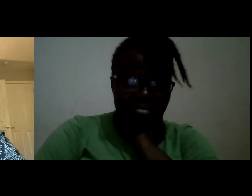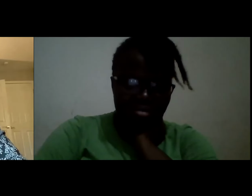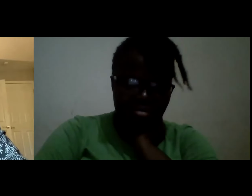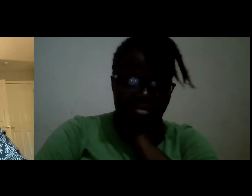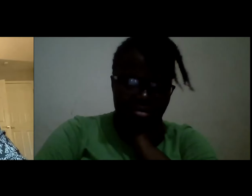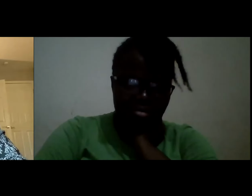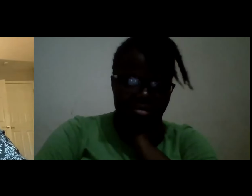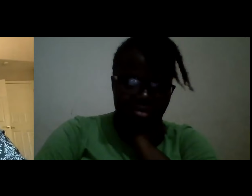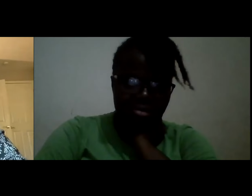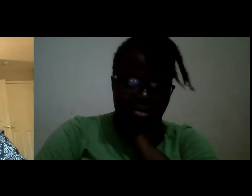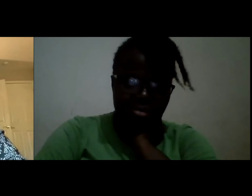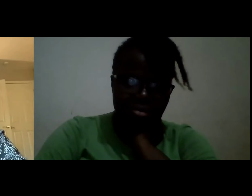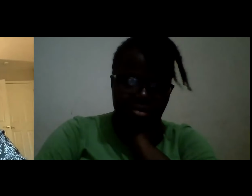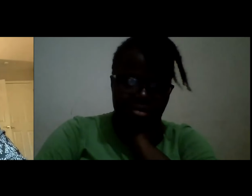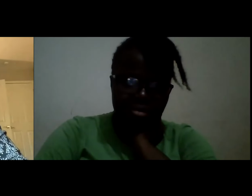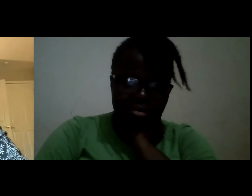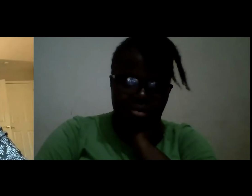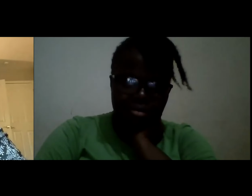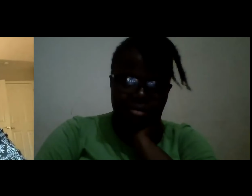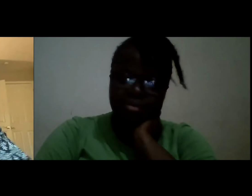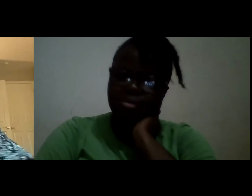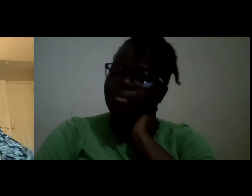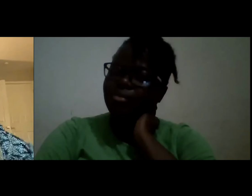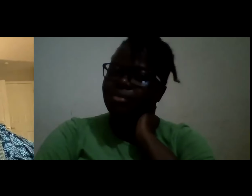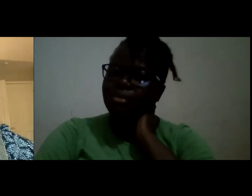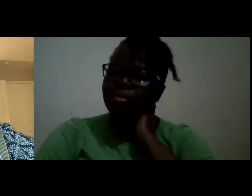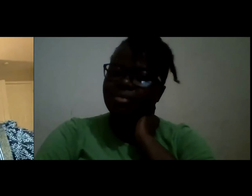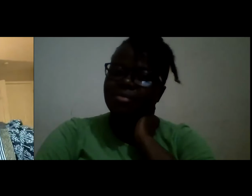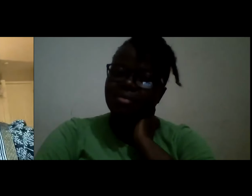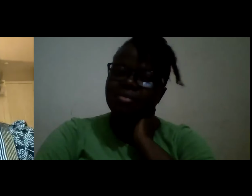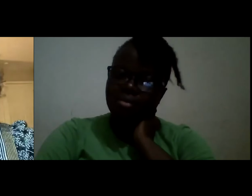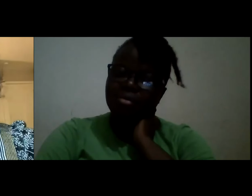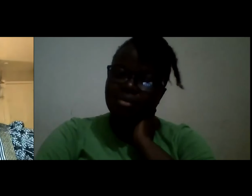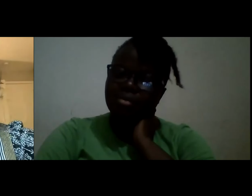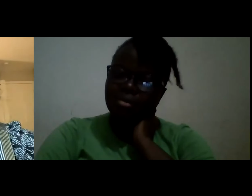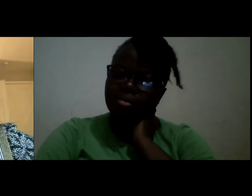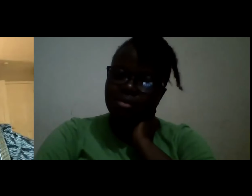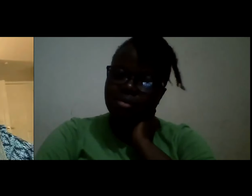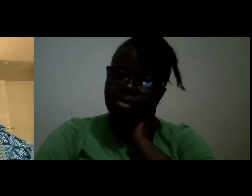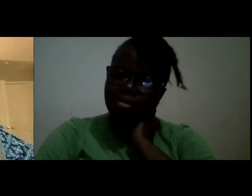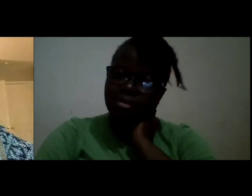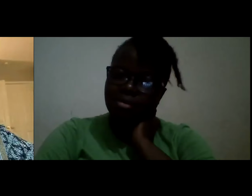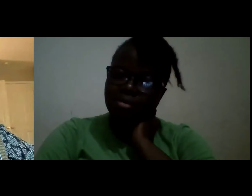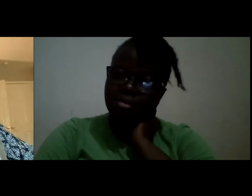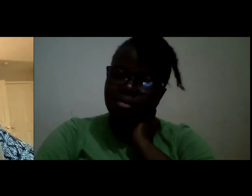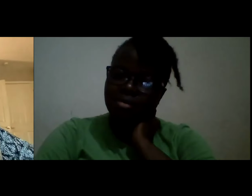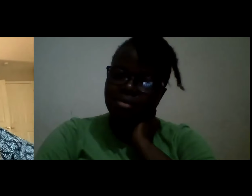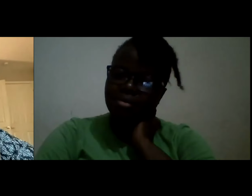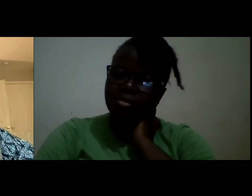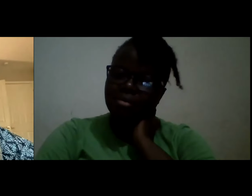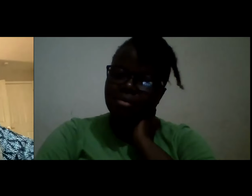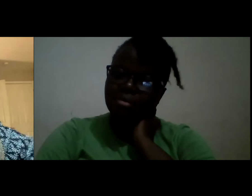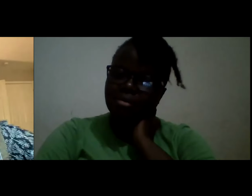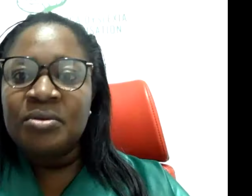to identify and be kind to that child. And so I would like to say a very